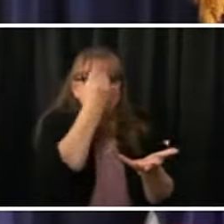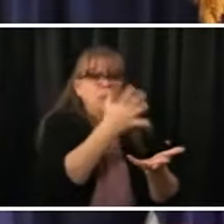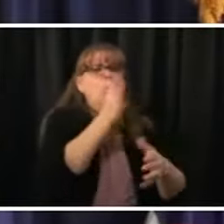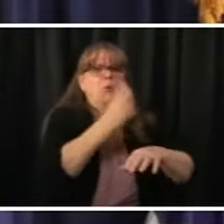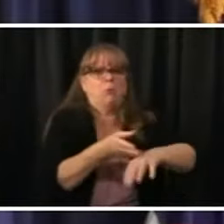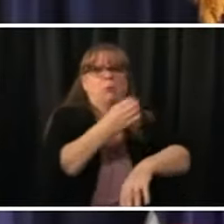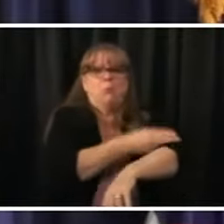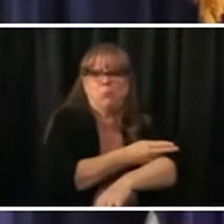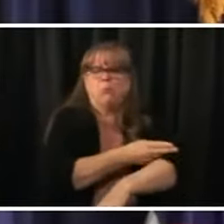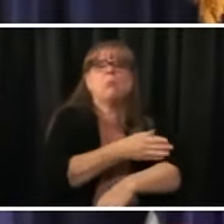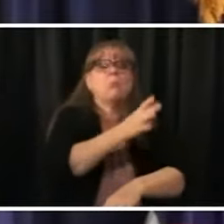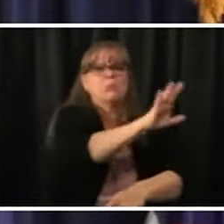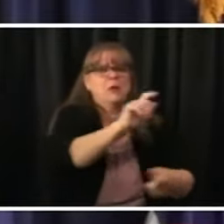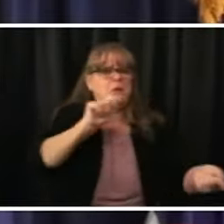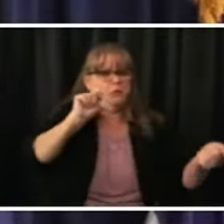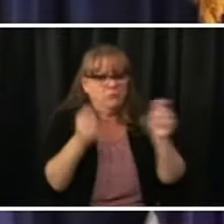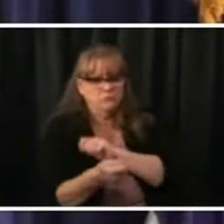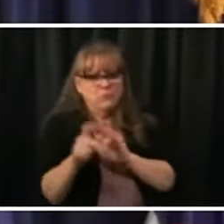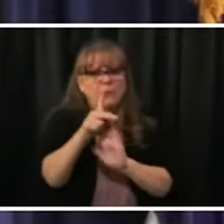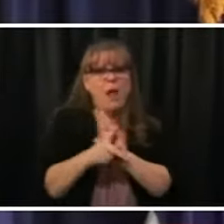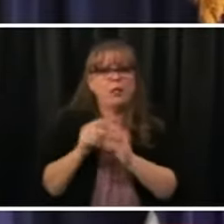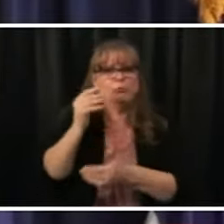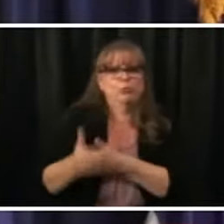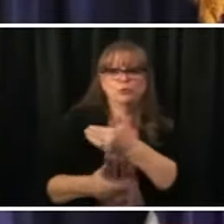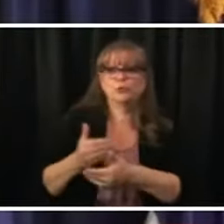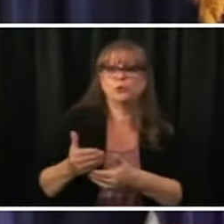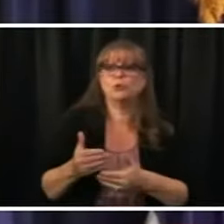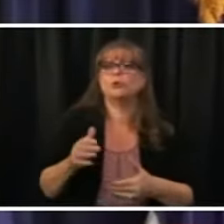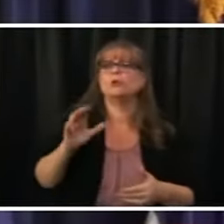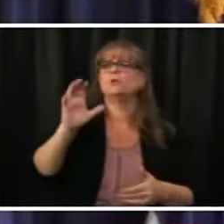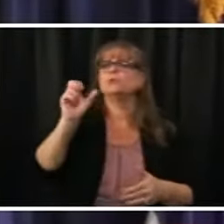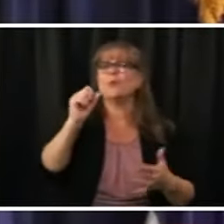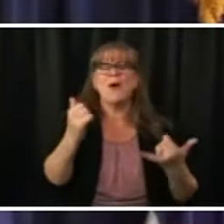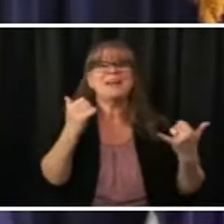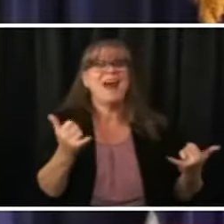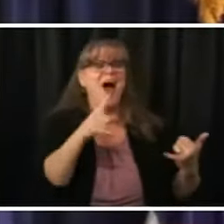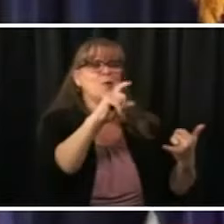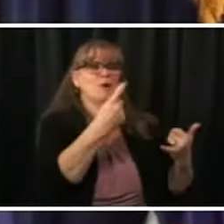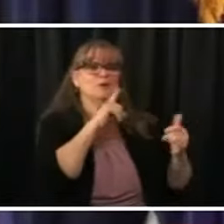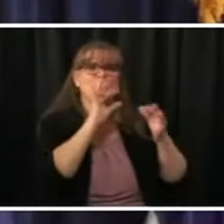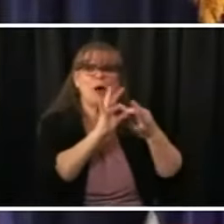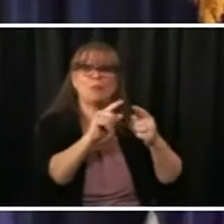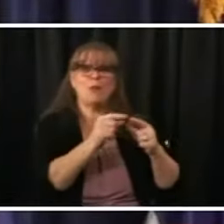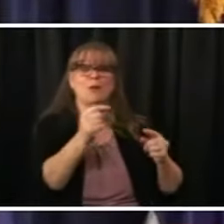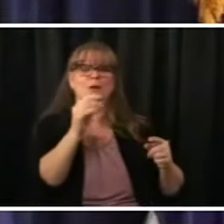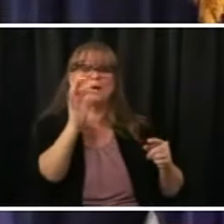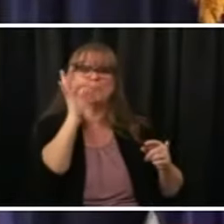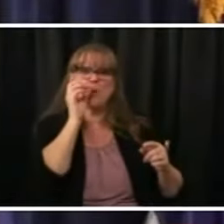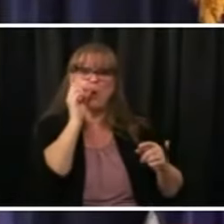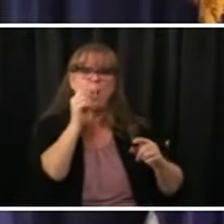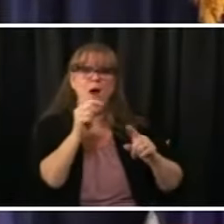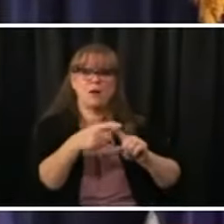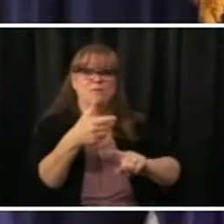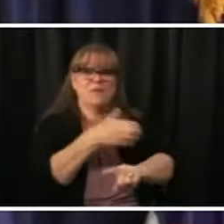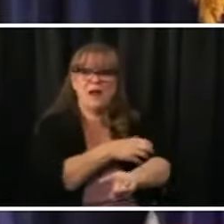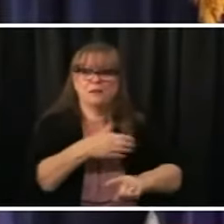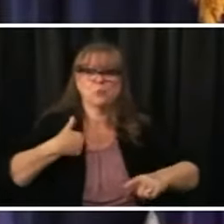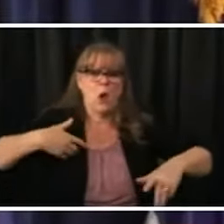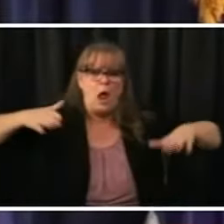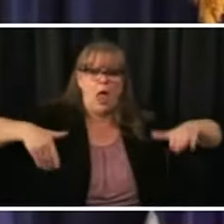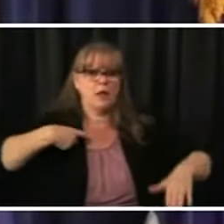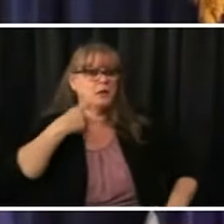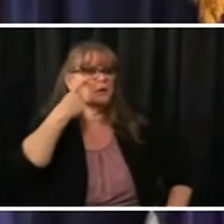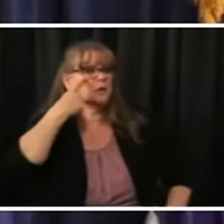With regard to marijuana potency, we haven't seen a bill yet. We share the goal of